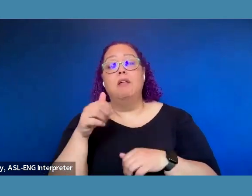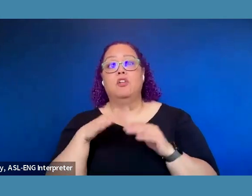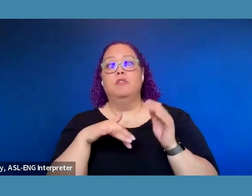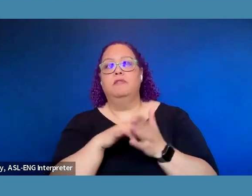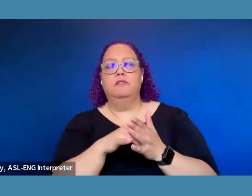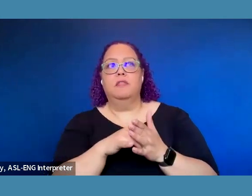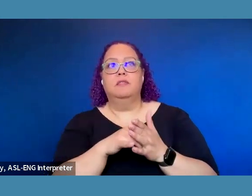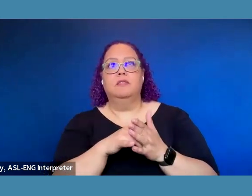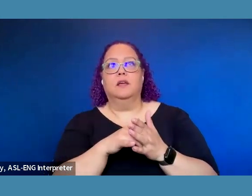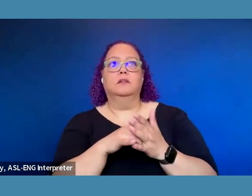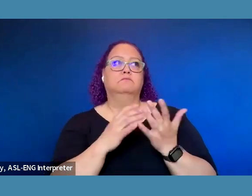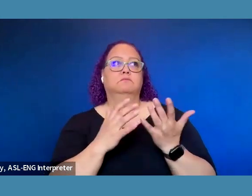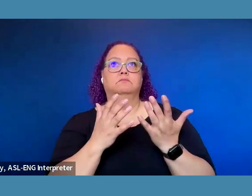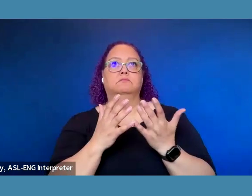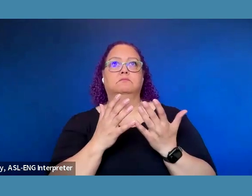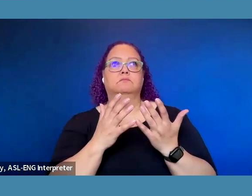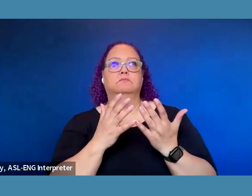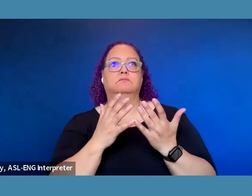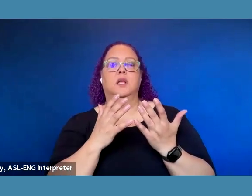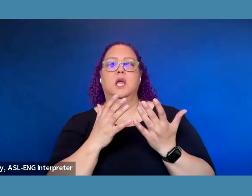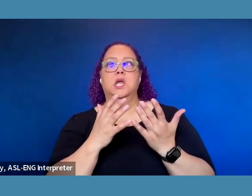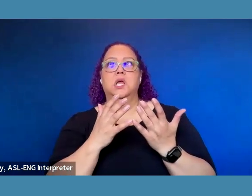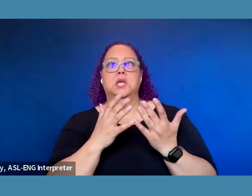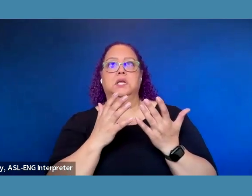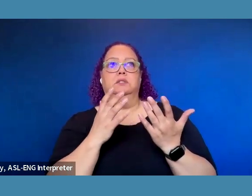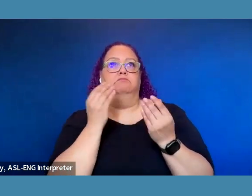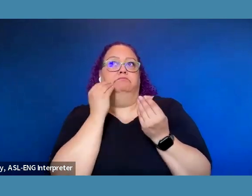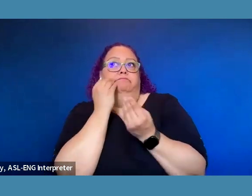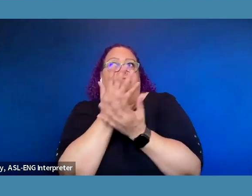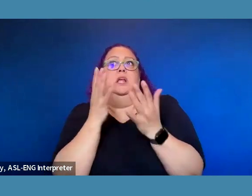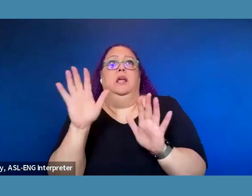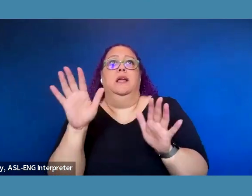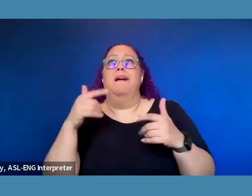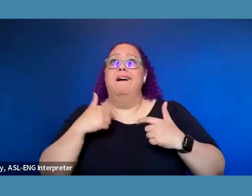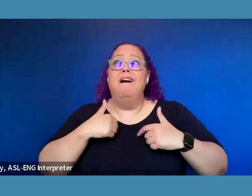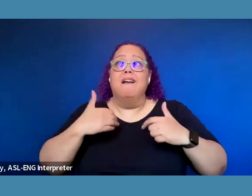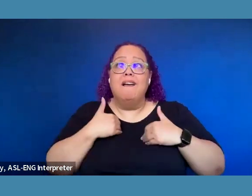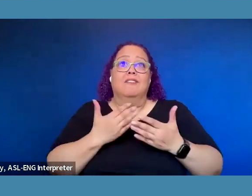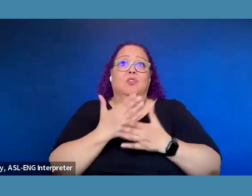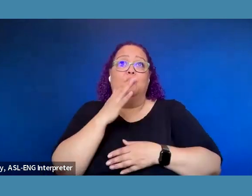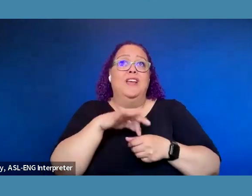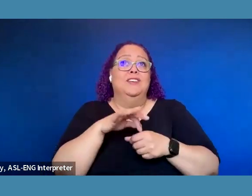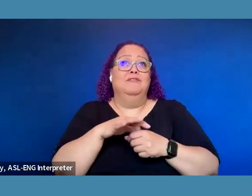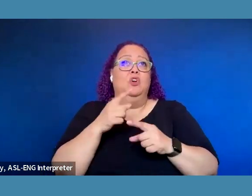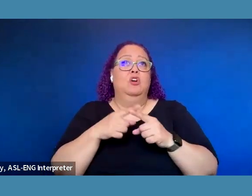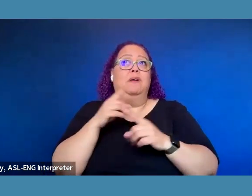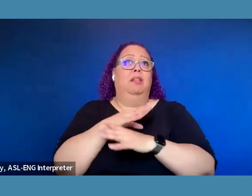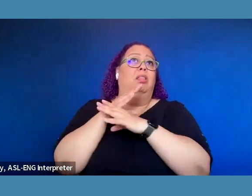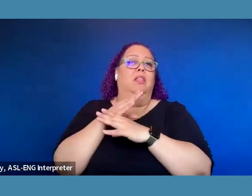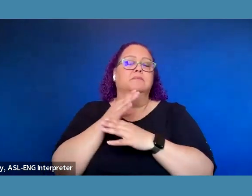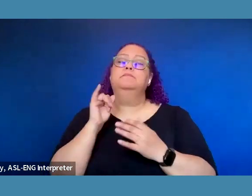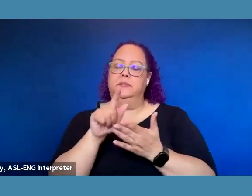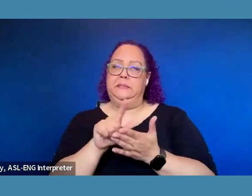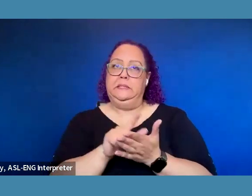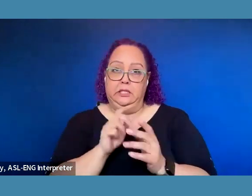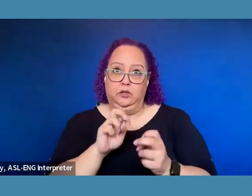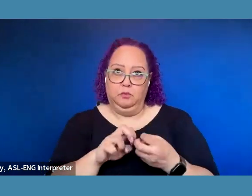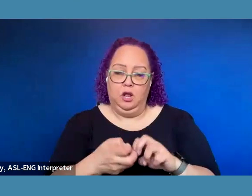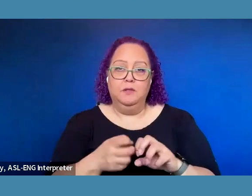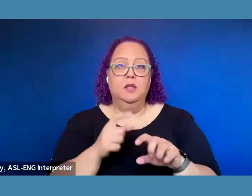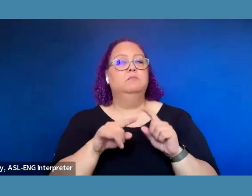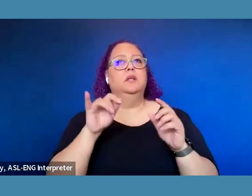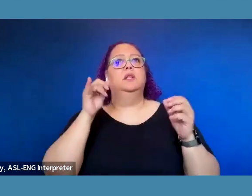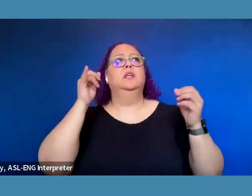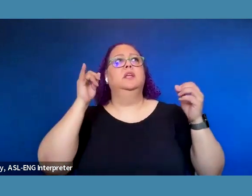that they have the right to vote and they're being obstructed. That is also a legal problem, but if they just don't know where to go